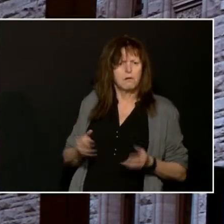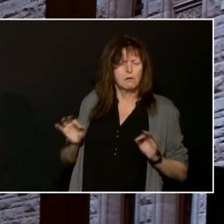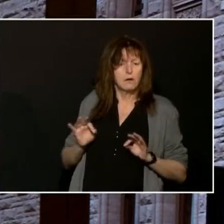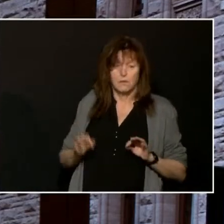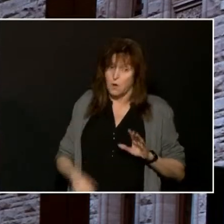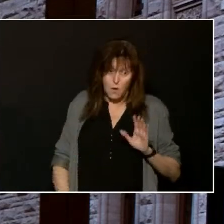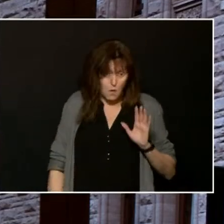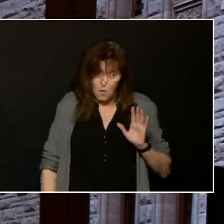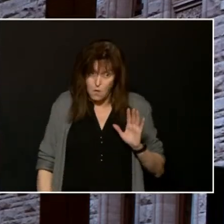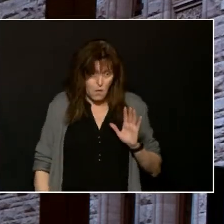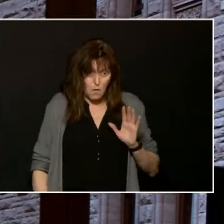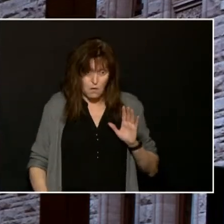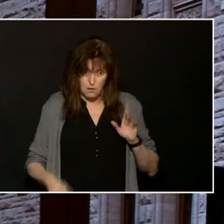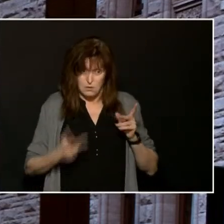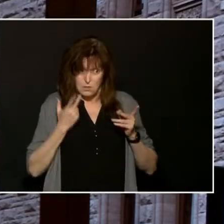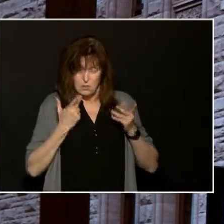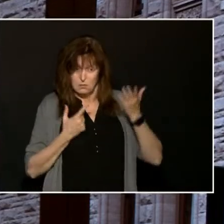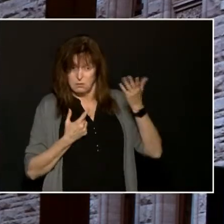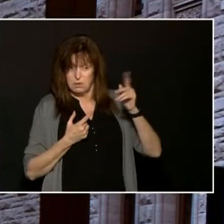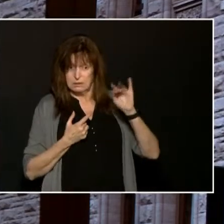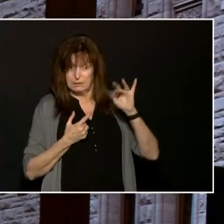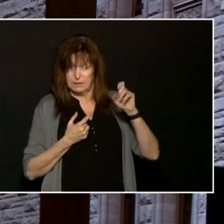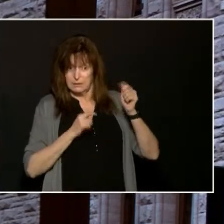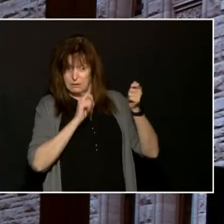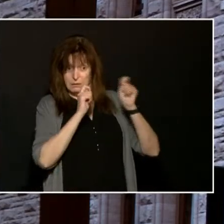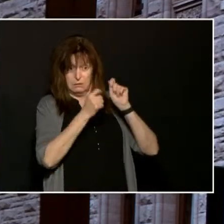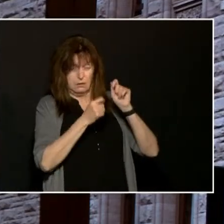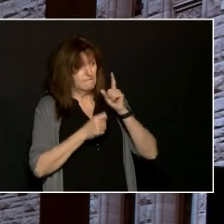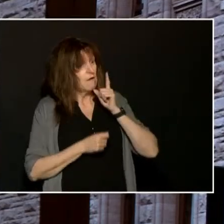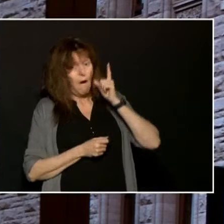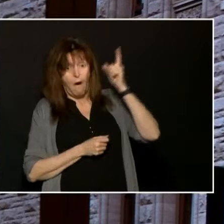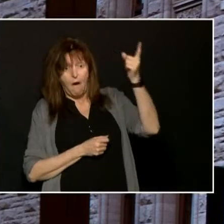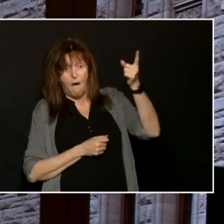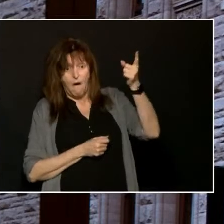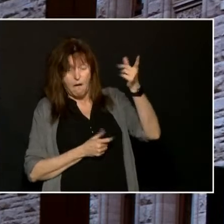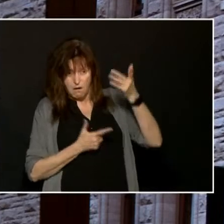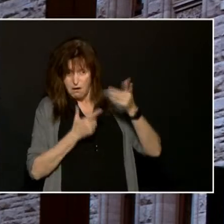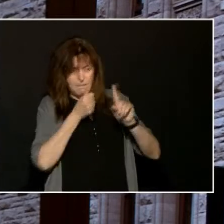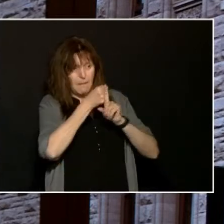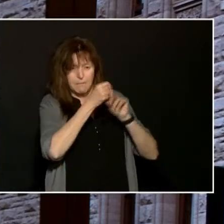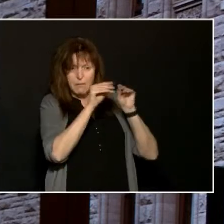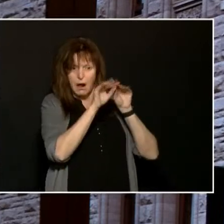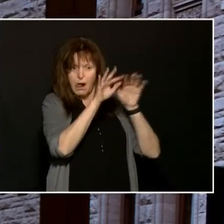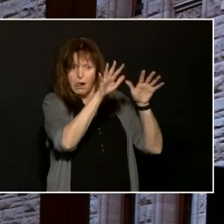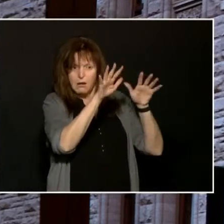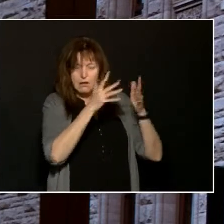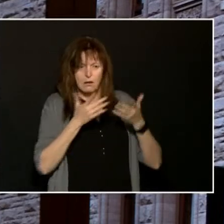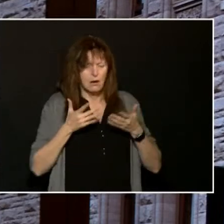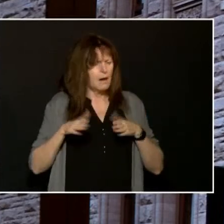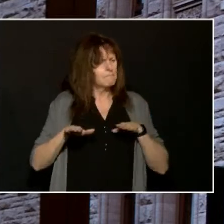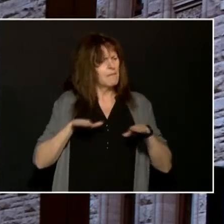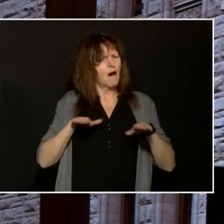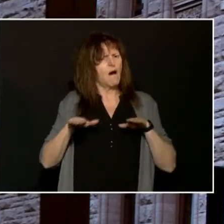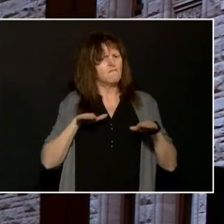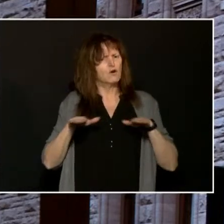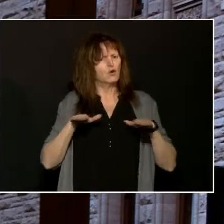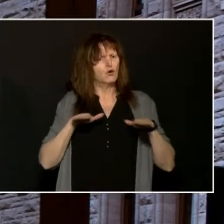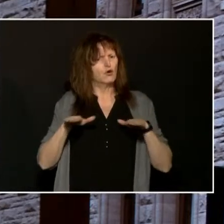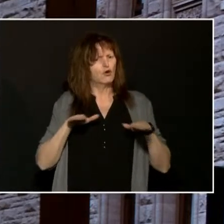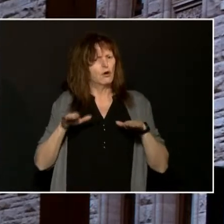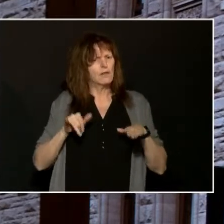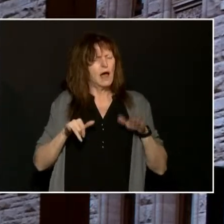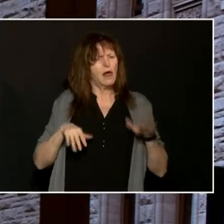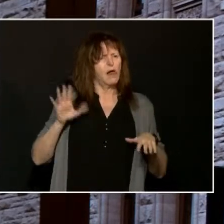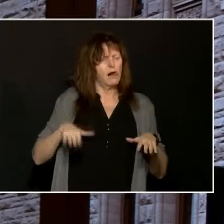quickly. And the behavior you exercise, it may give a sense of being casual about the whole thing, and it can come back. And